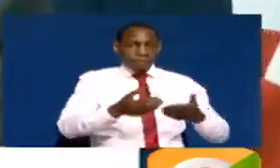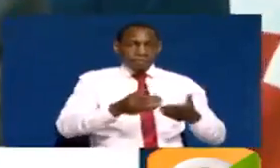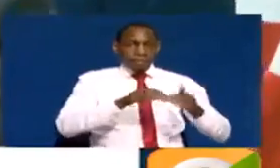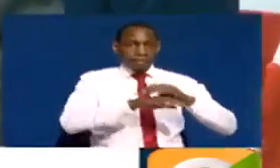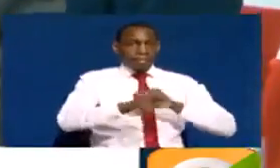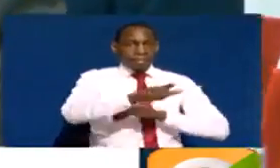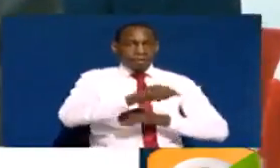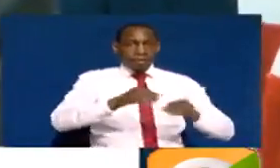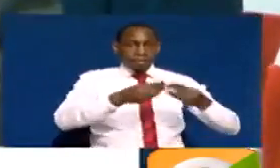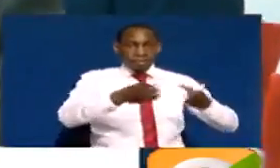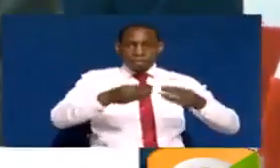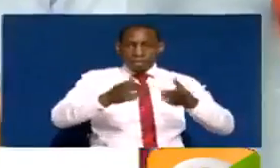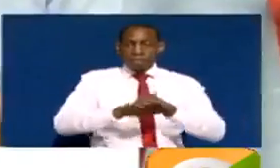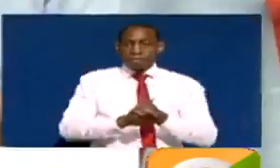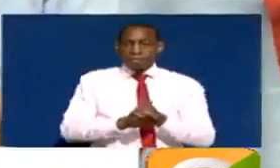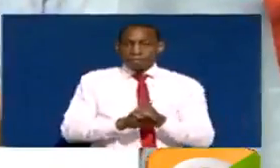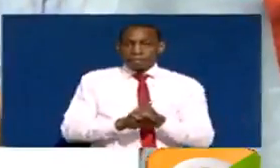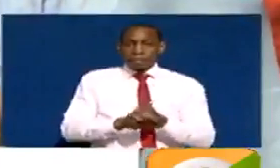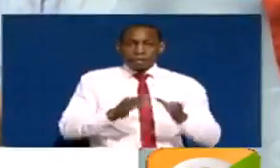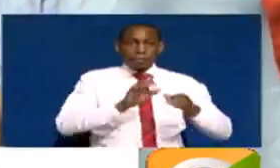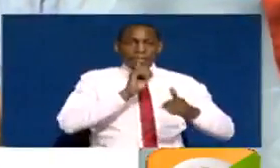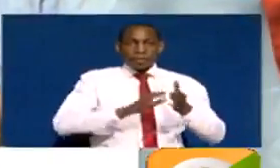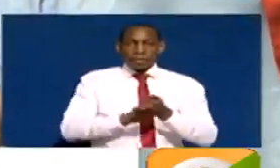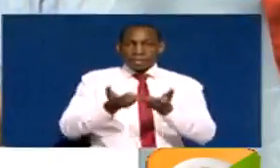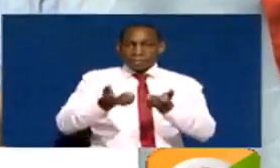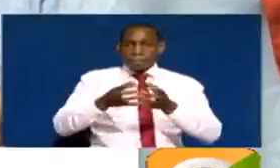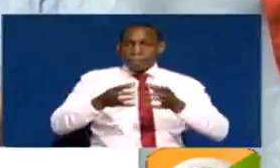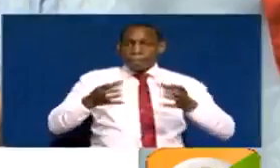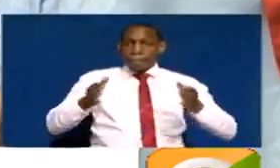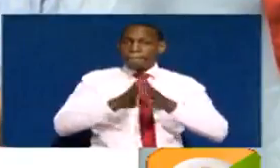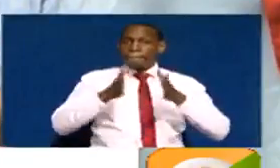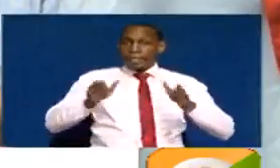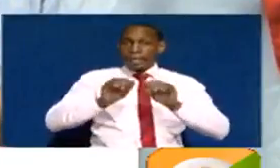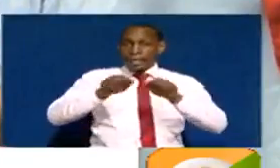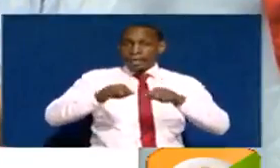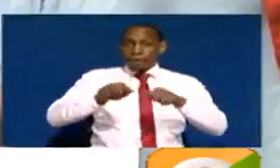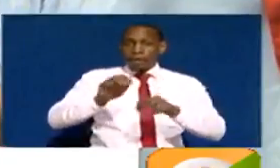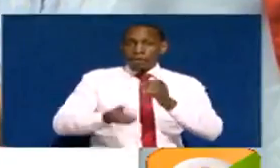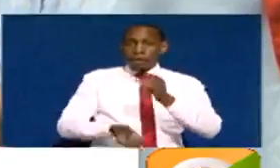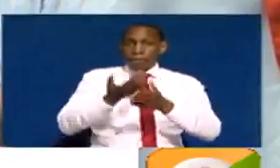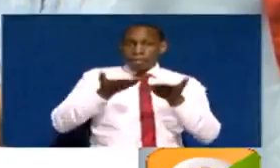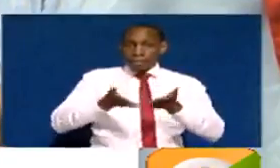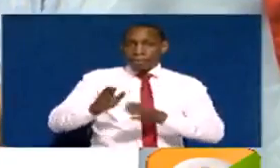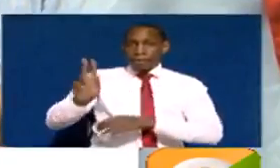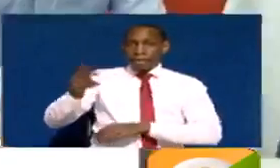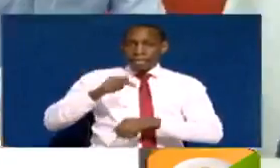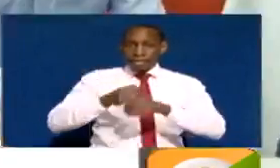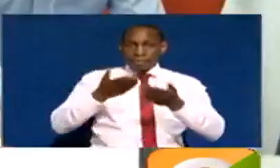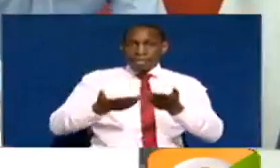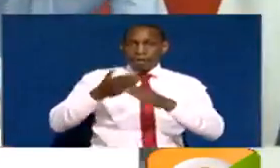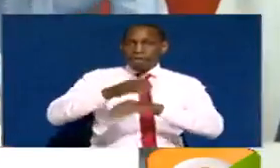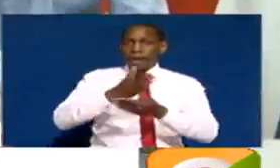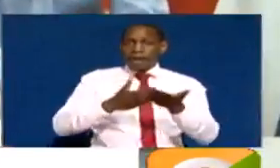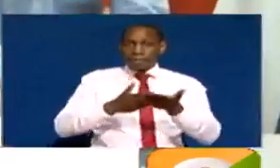locally through a distributorship, TriStar Group says the demand had grown significantly to enable them to produce right in Kenya. Currently, more